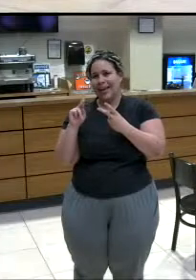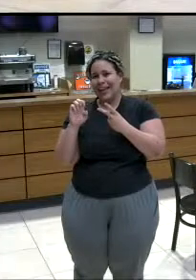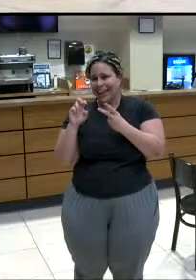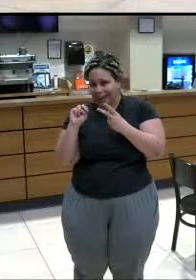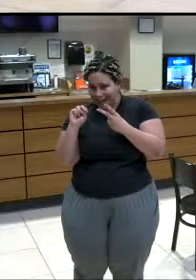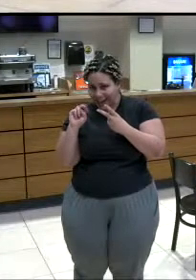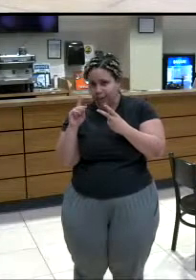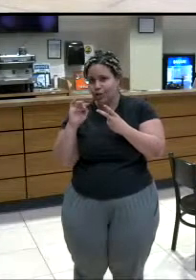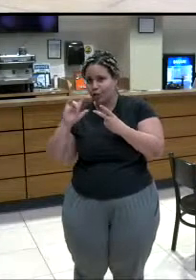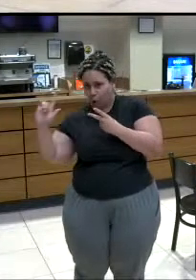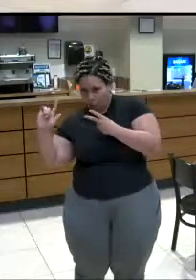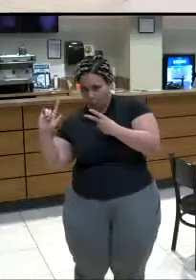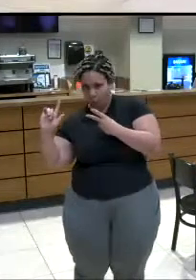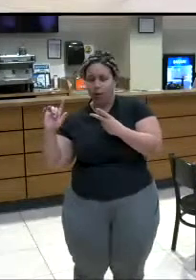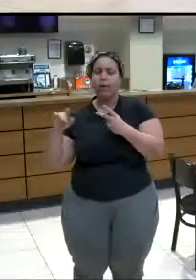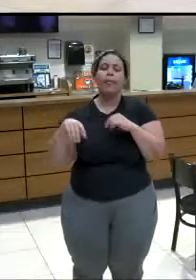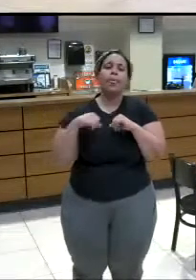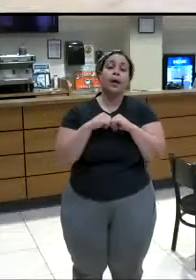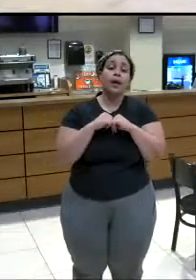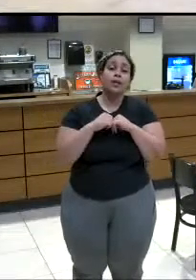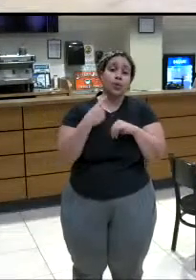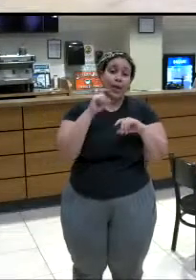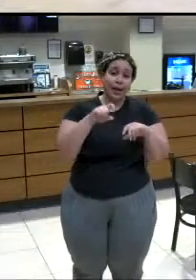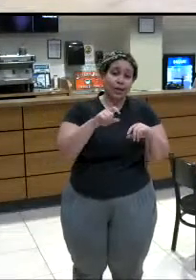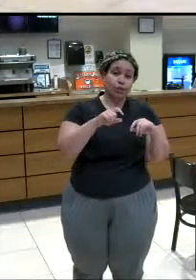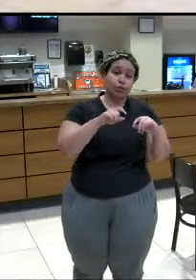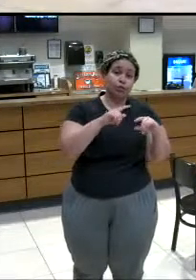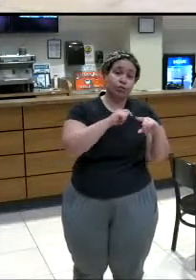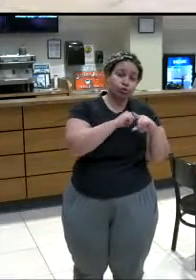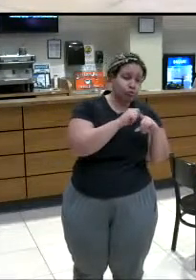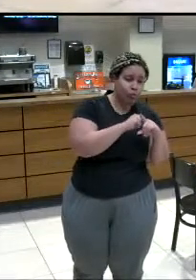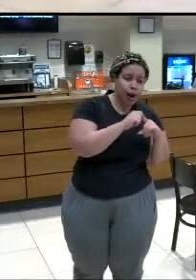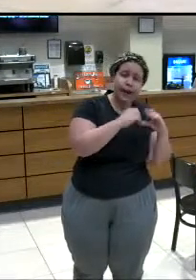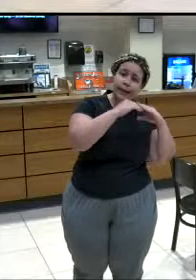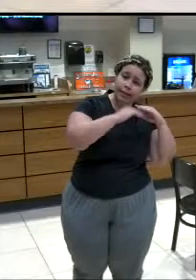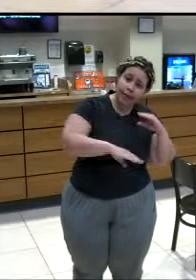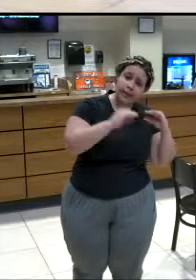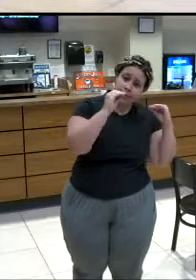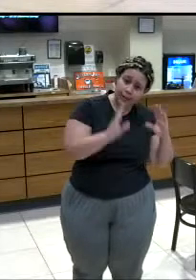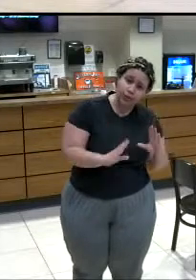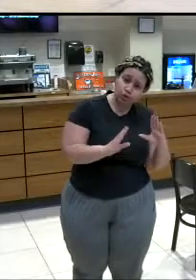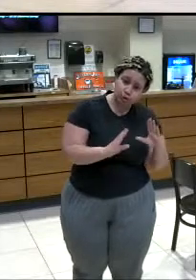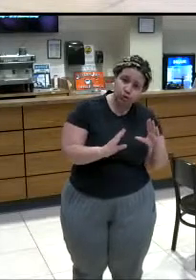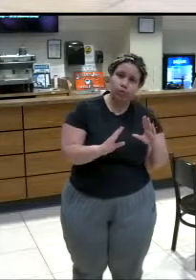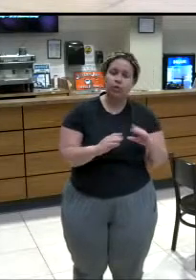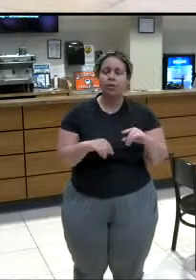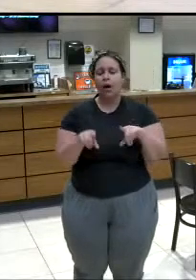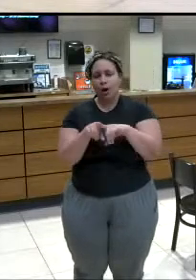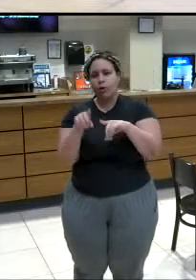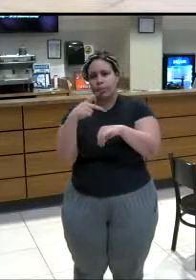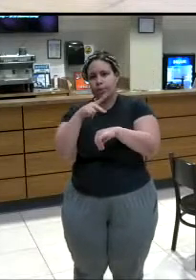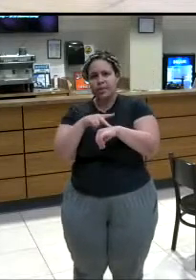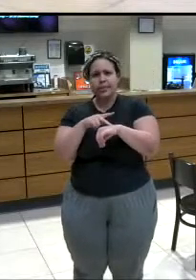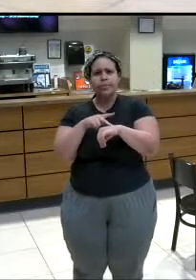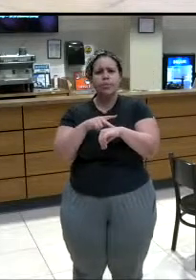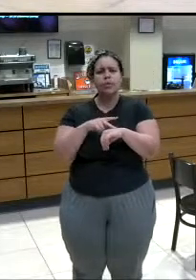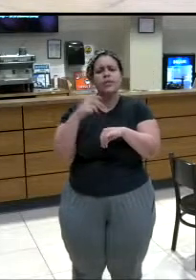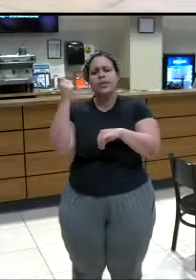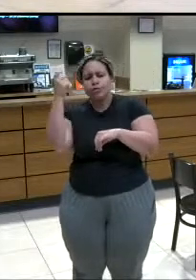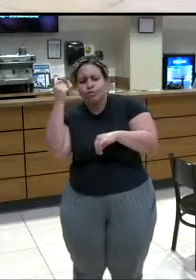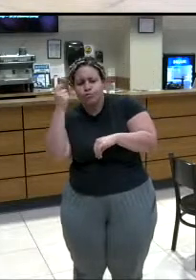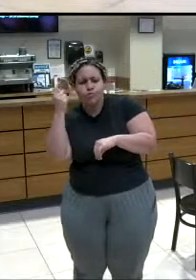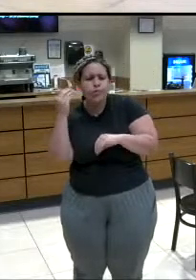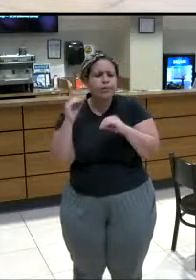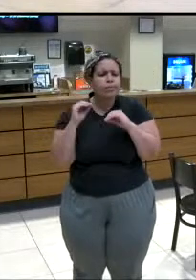K2. So we had to train less teachers, and our principals were more familiar with the resource because they had it at